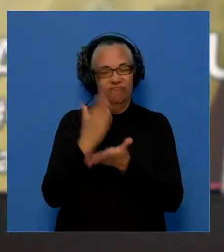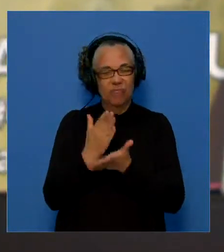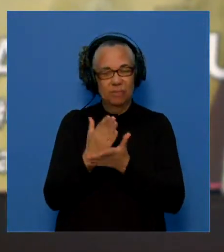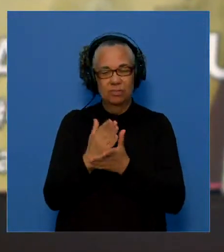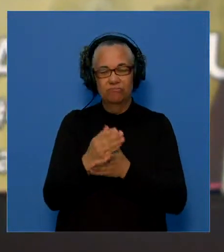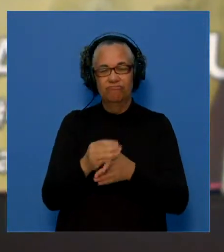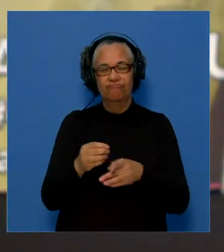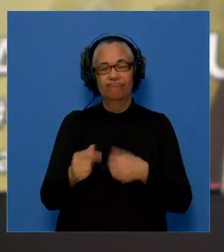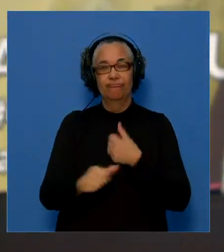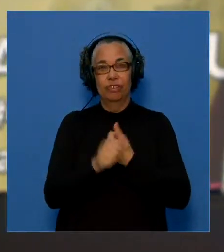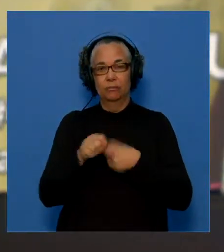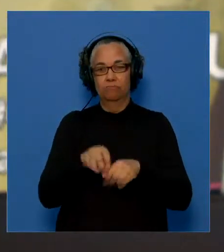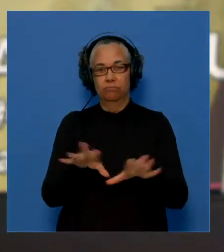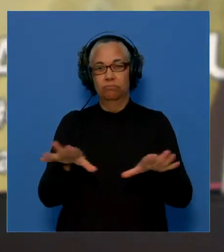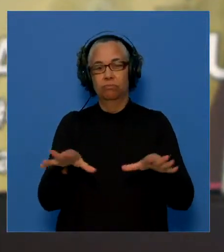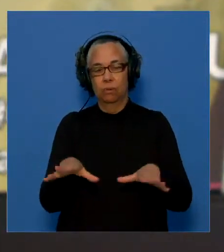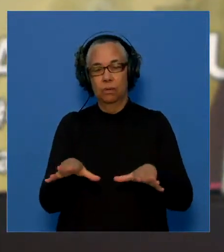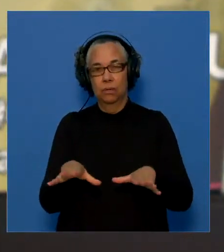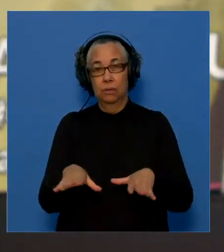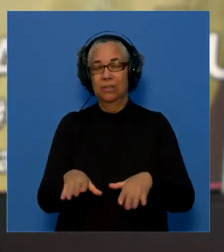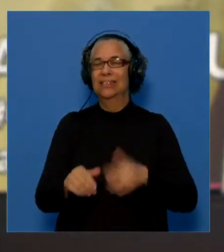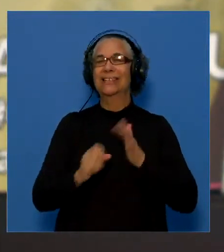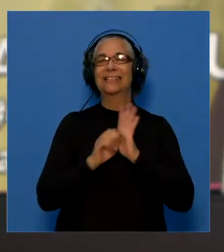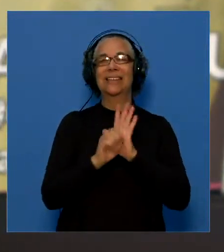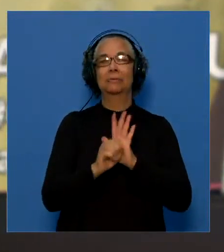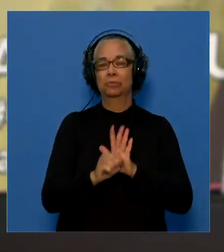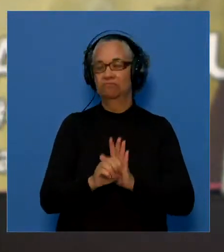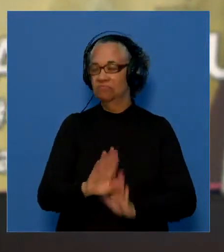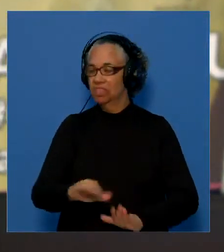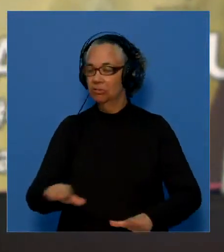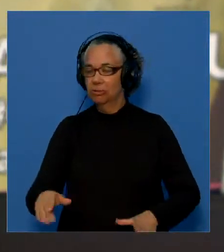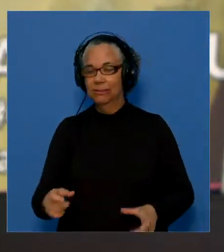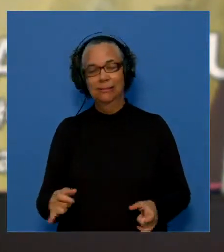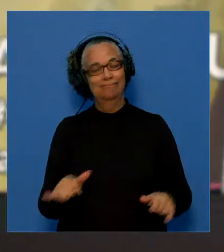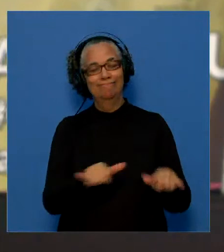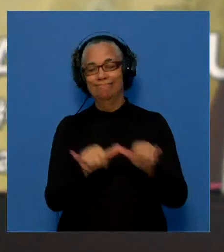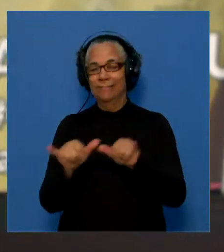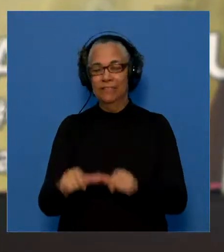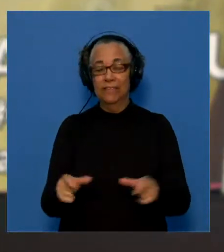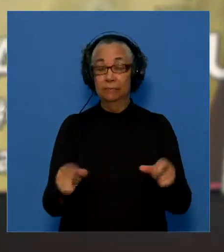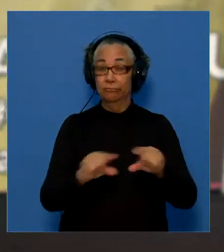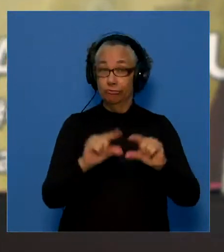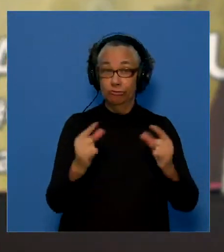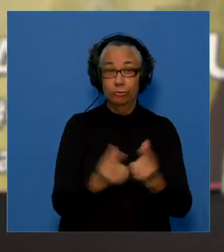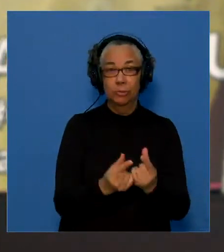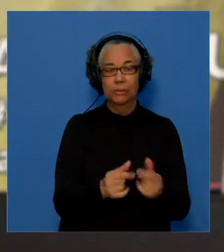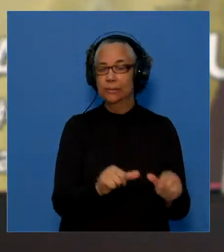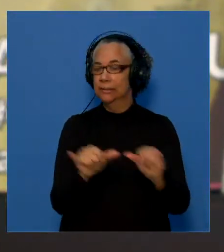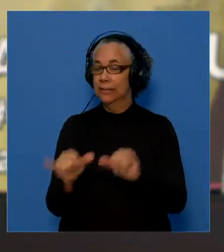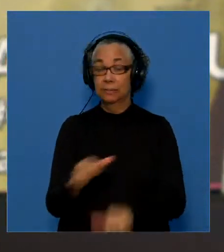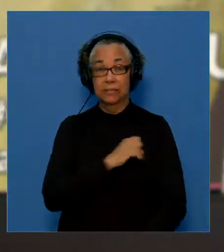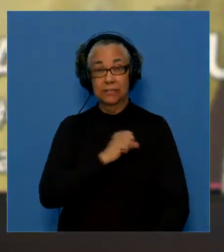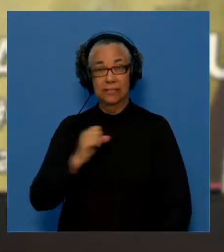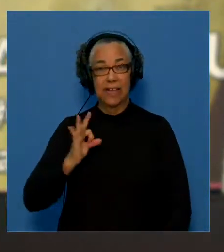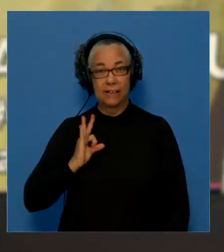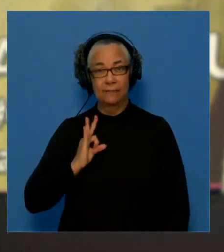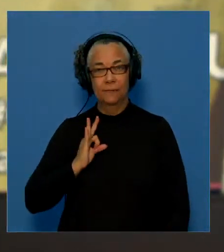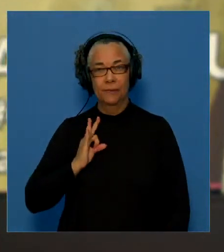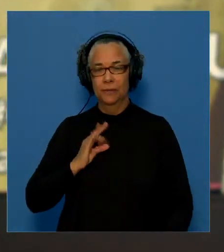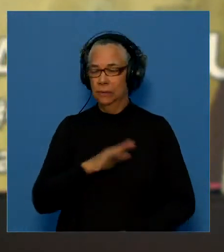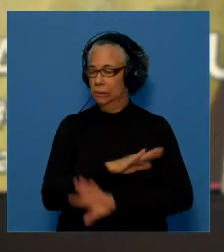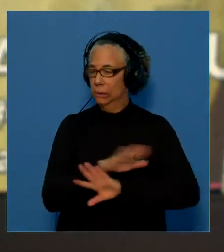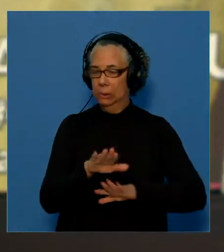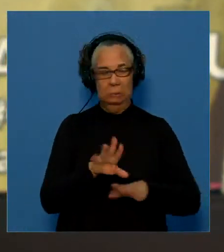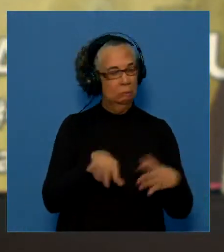example, children should be kept in the same groups with the same staff member throughout the duration of the program. Children should not be mixed with